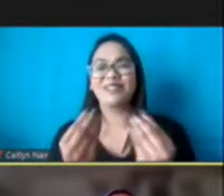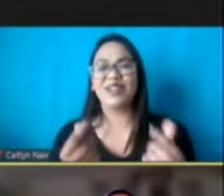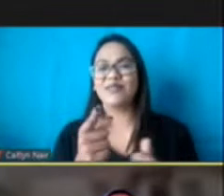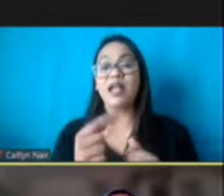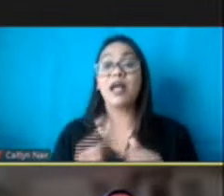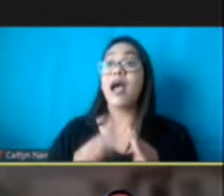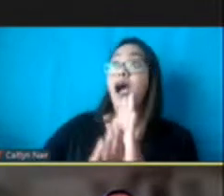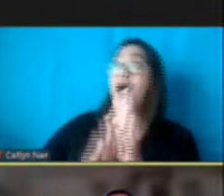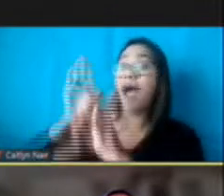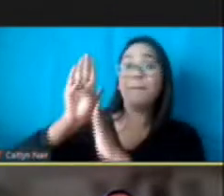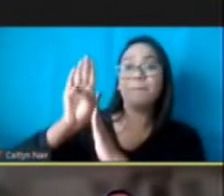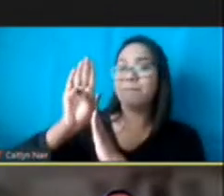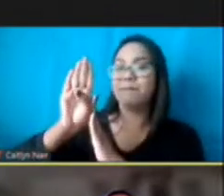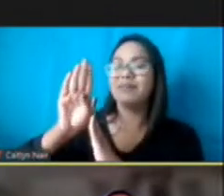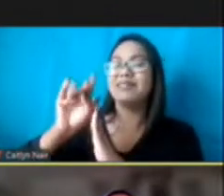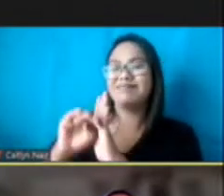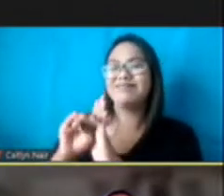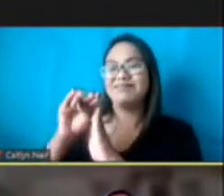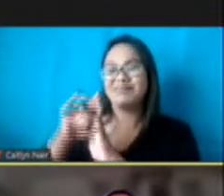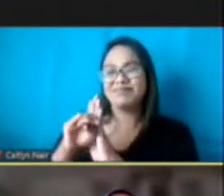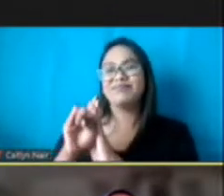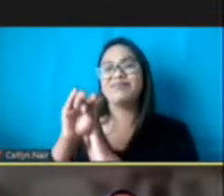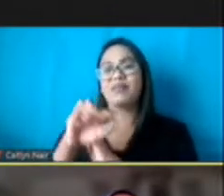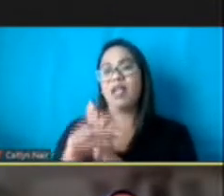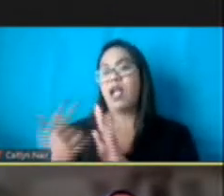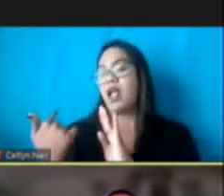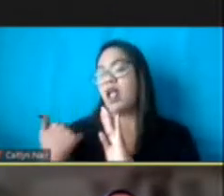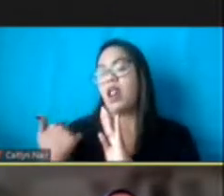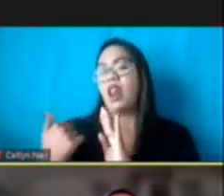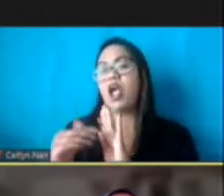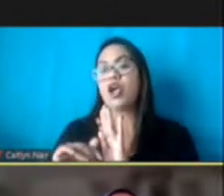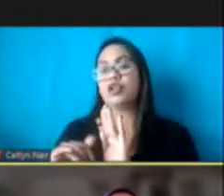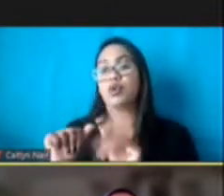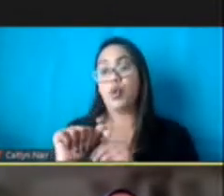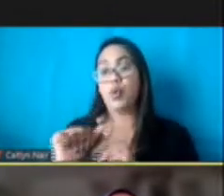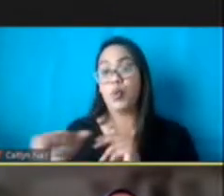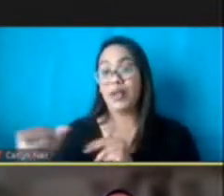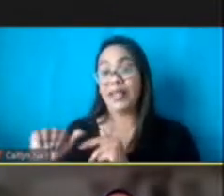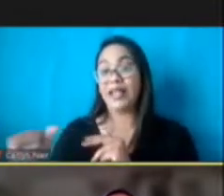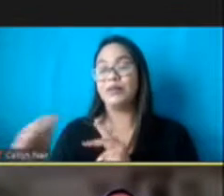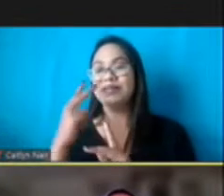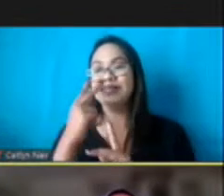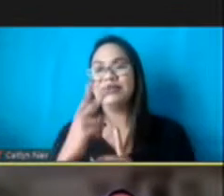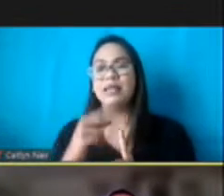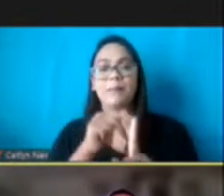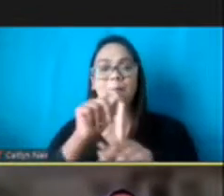each of the waves, except that in the last few weeks, a lower proportion of patients in both